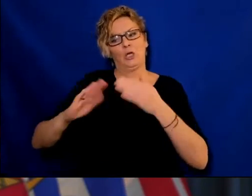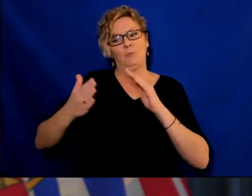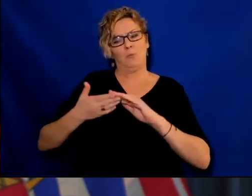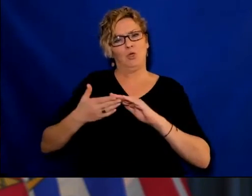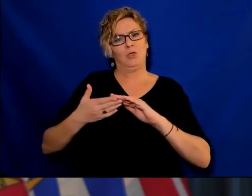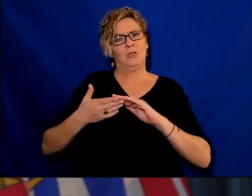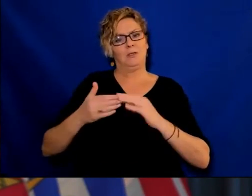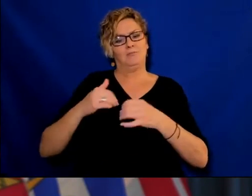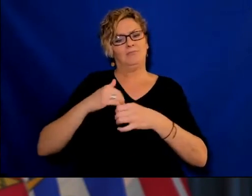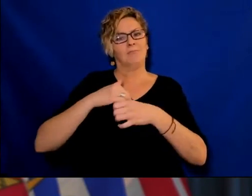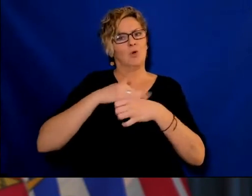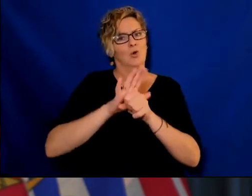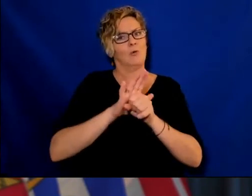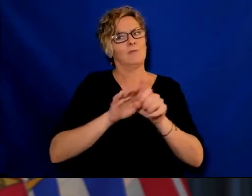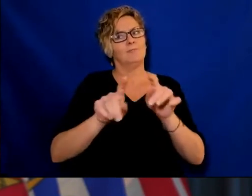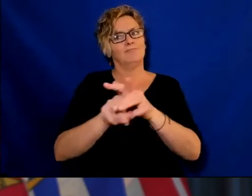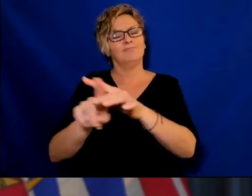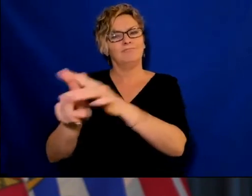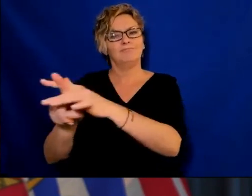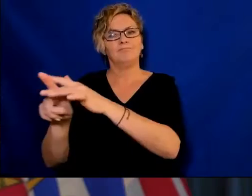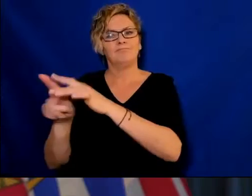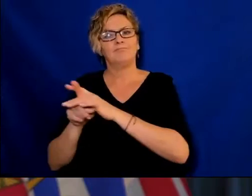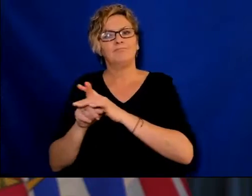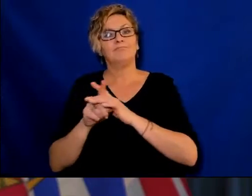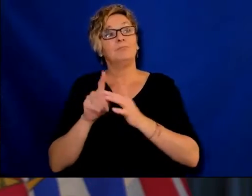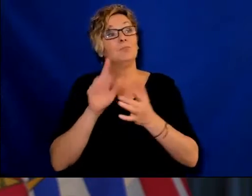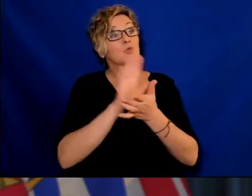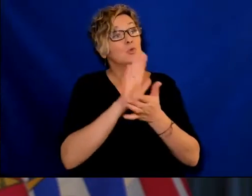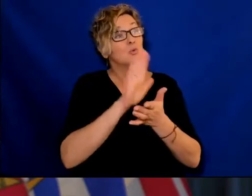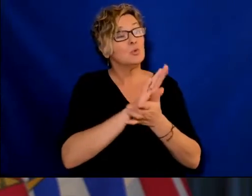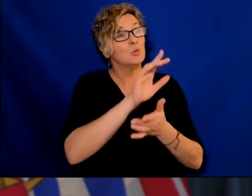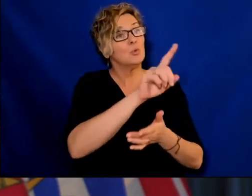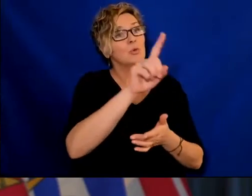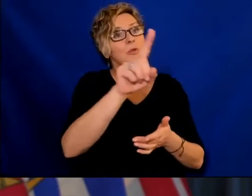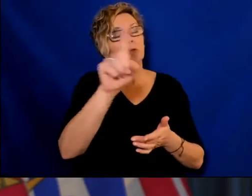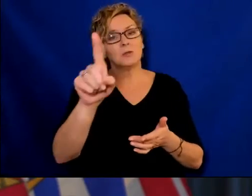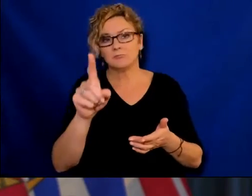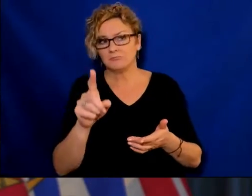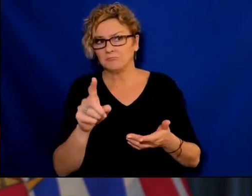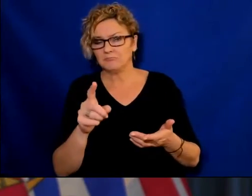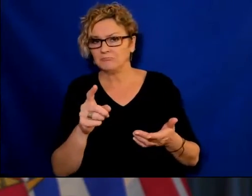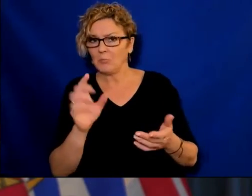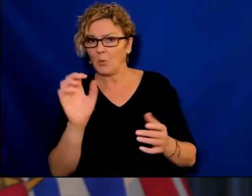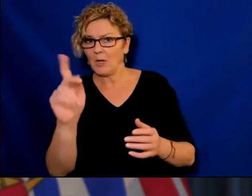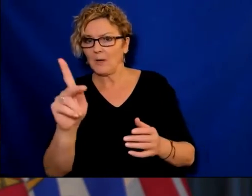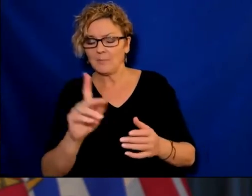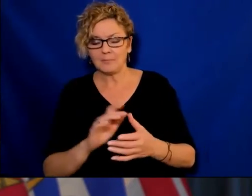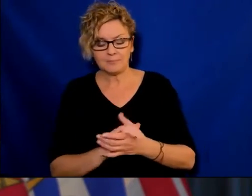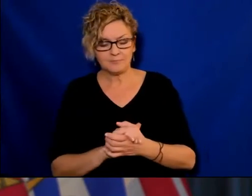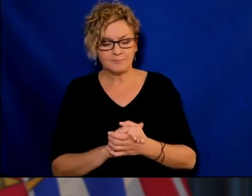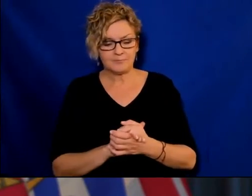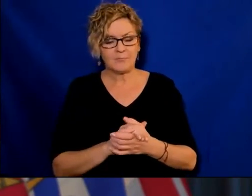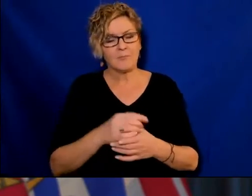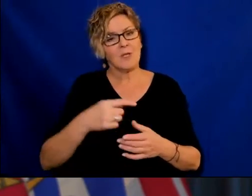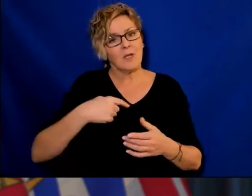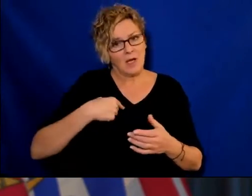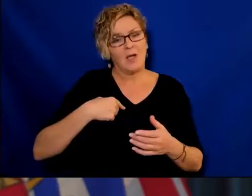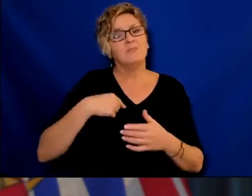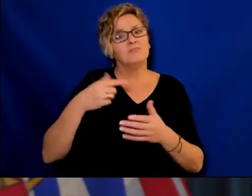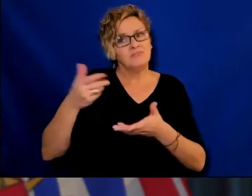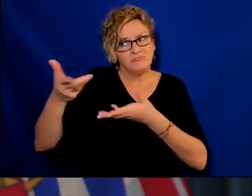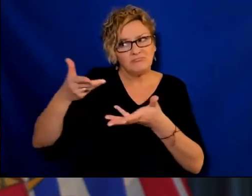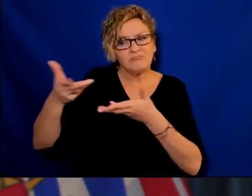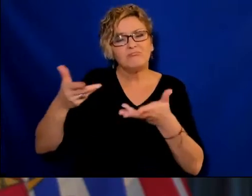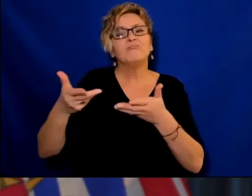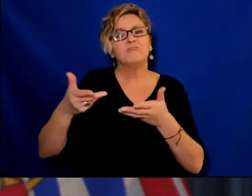in our community. So there's, and I'm talking with my colleagues, so the chief medical officers of health in the other provinces, and we're all